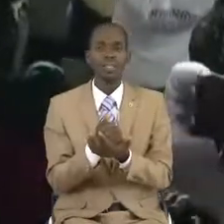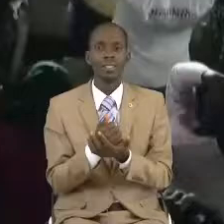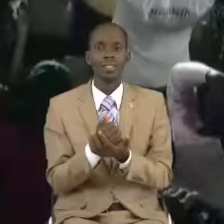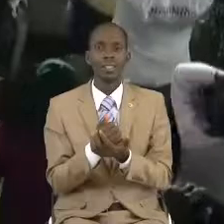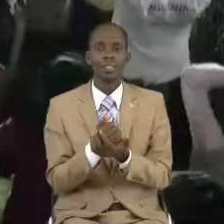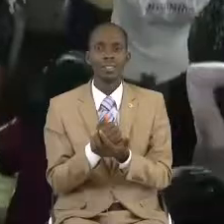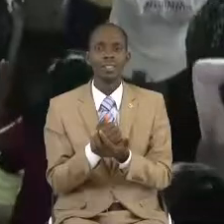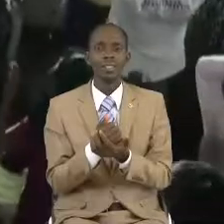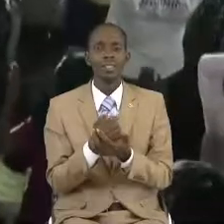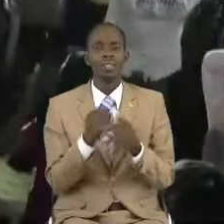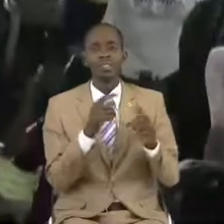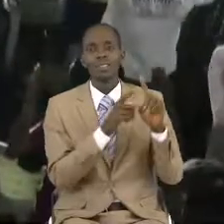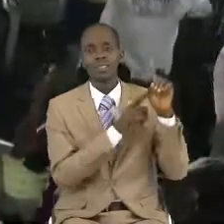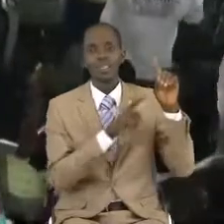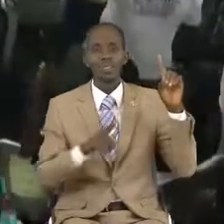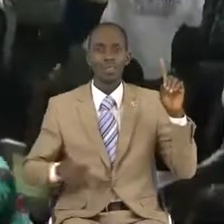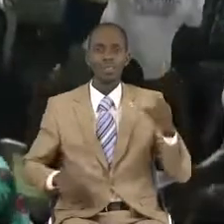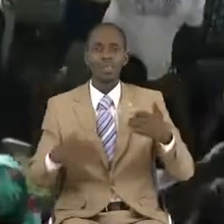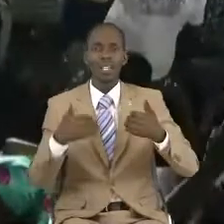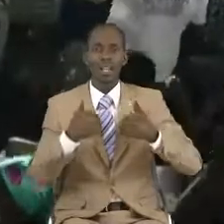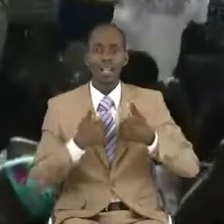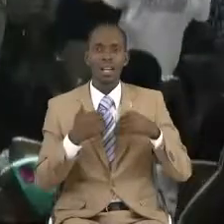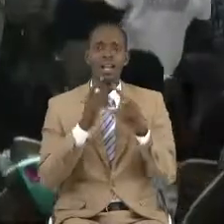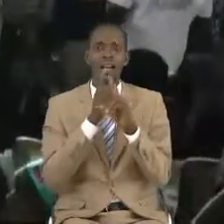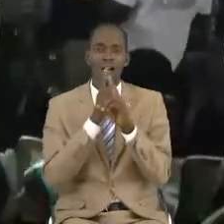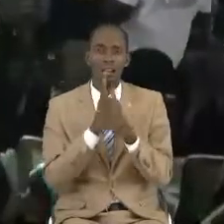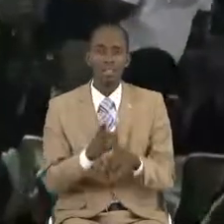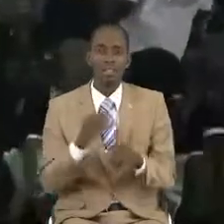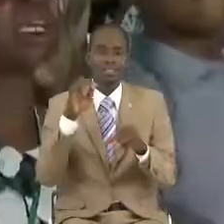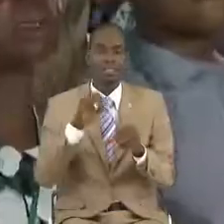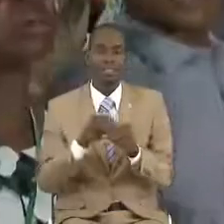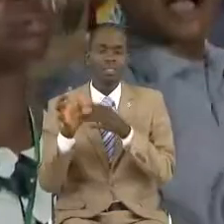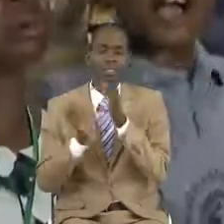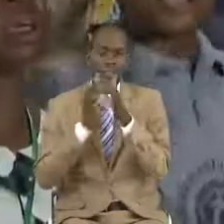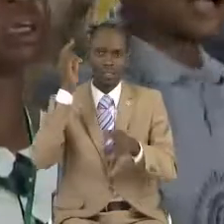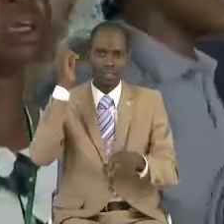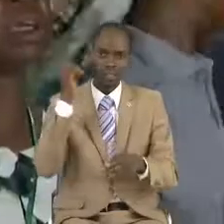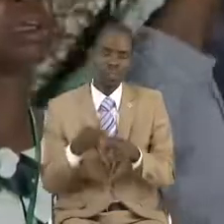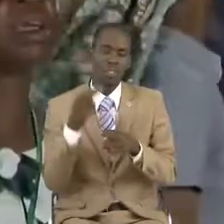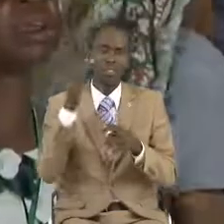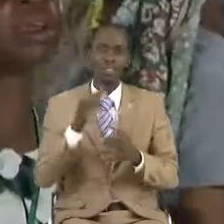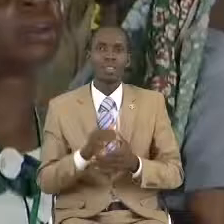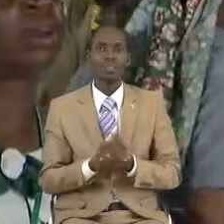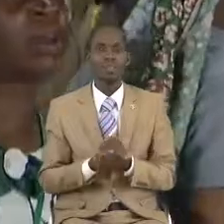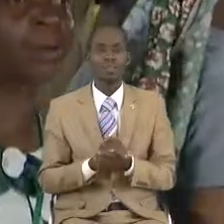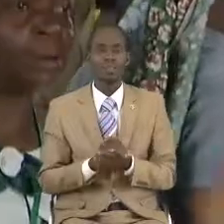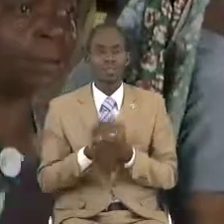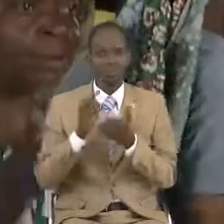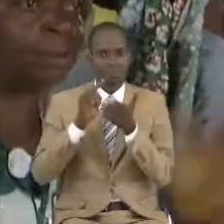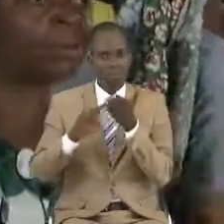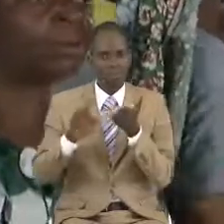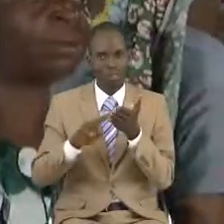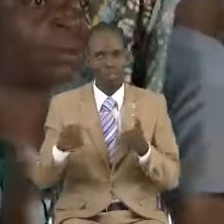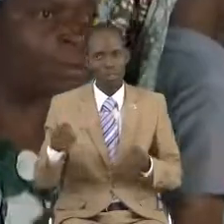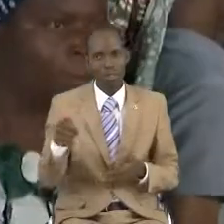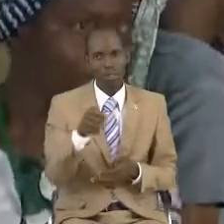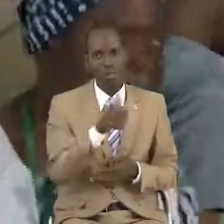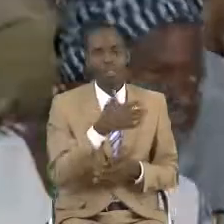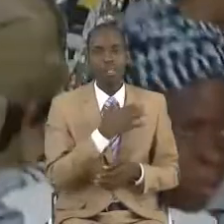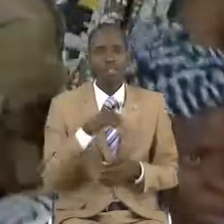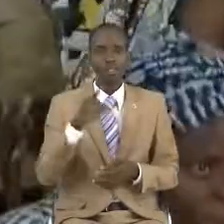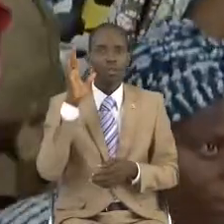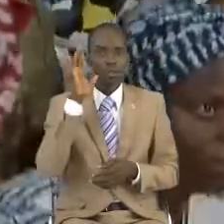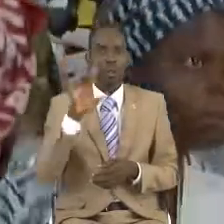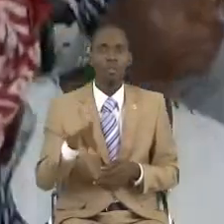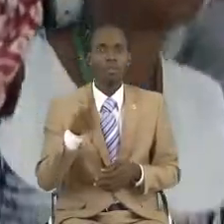the lord has answered in jesus name take up yourself and you'll find your